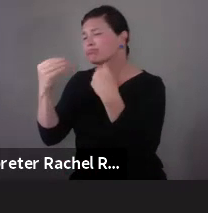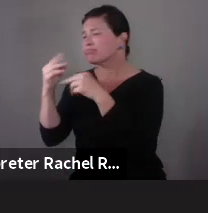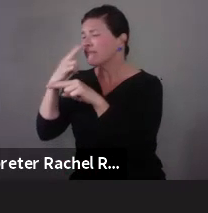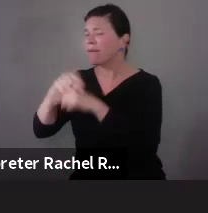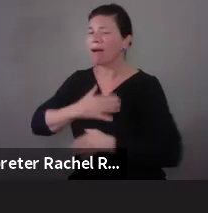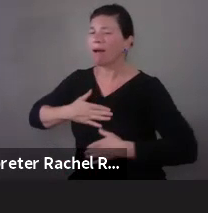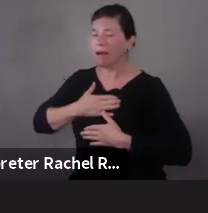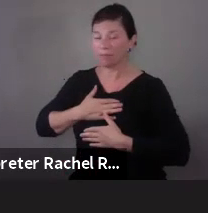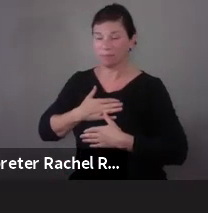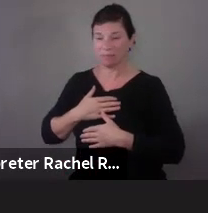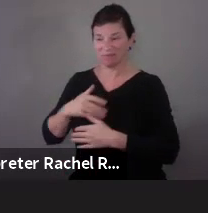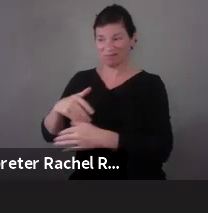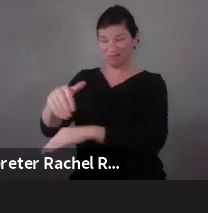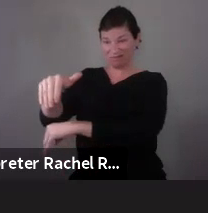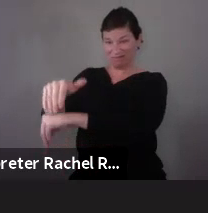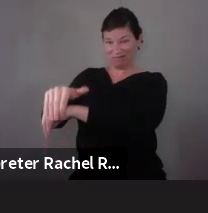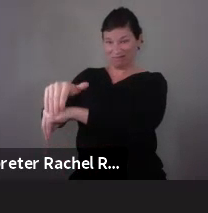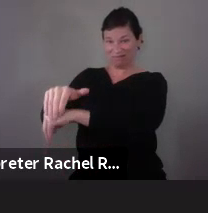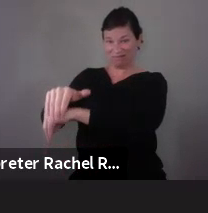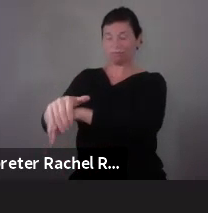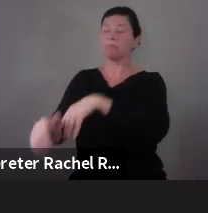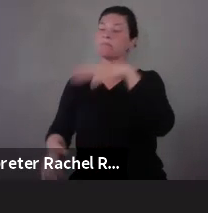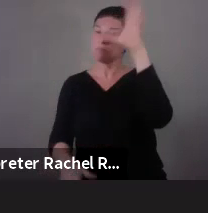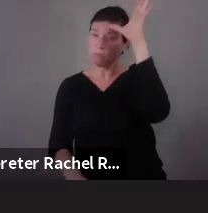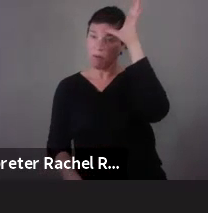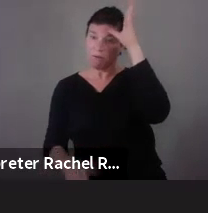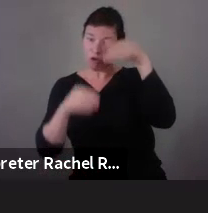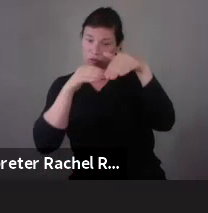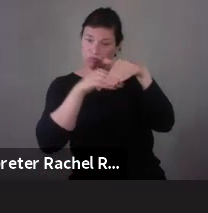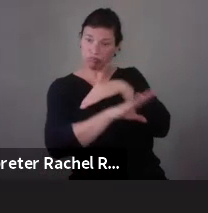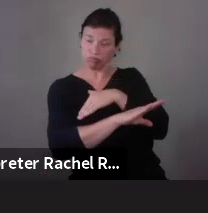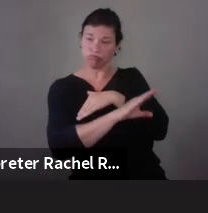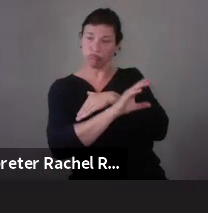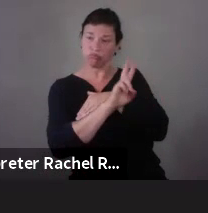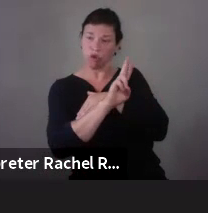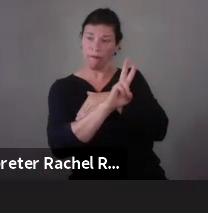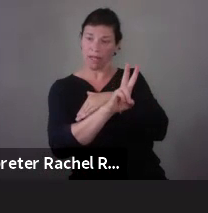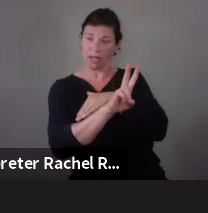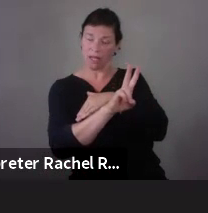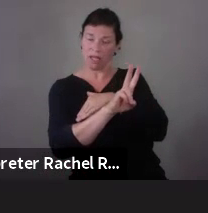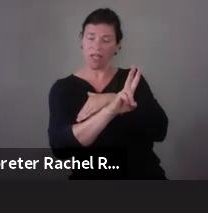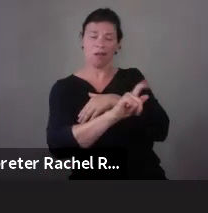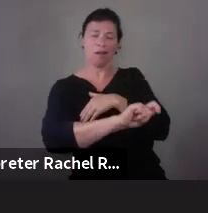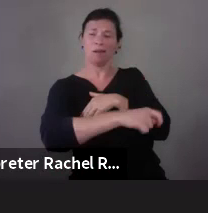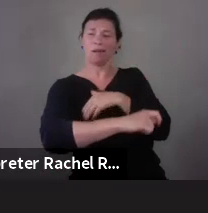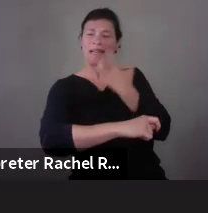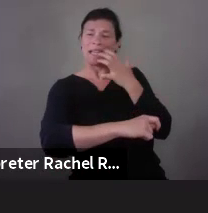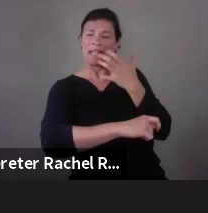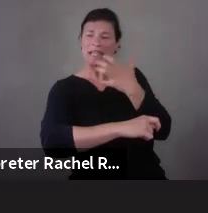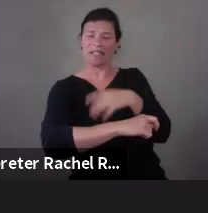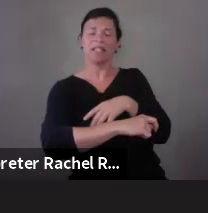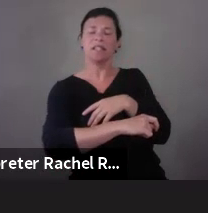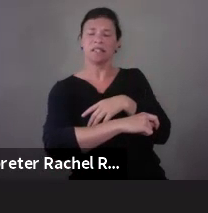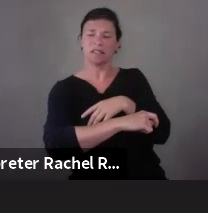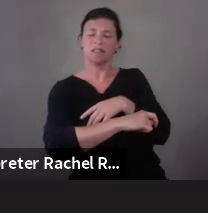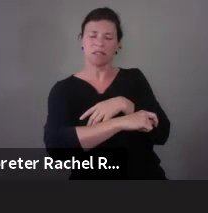But later in the evening, my father went inside the camper to start up the heater and all the